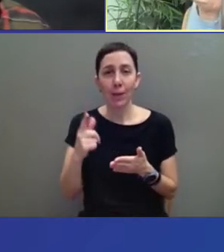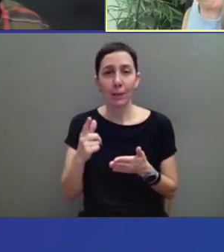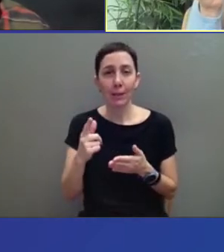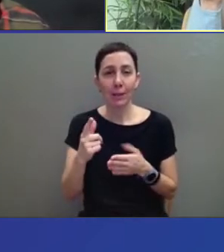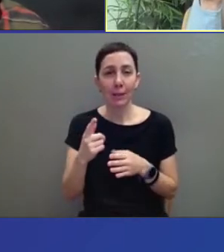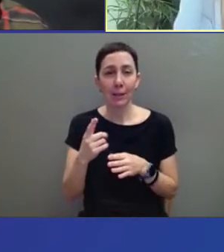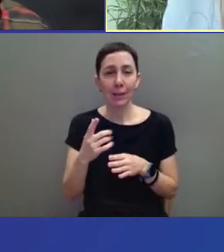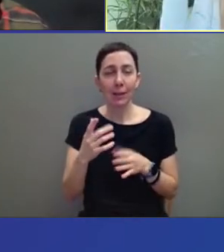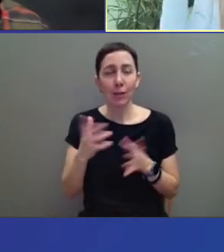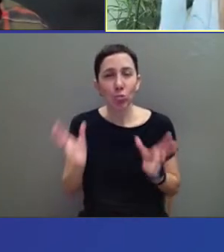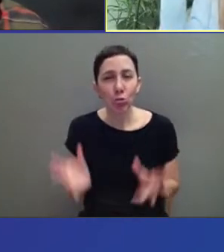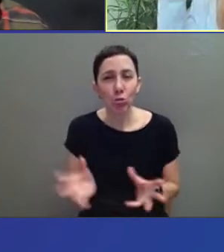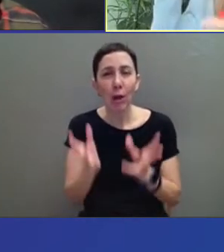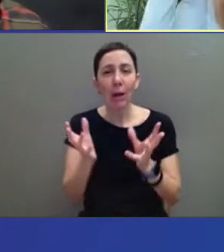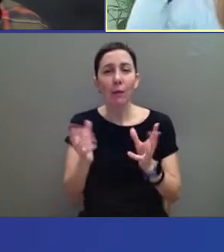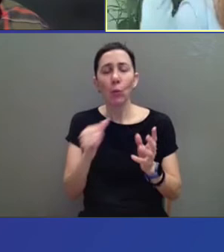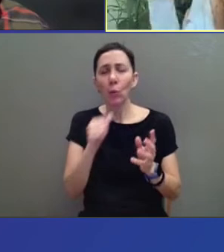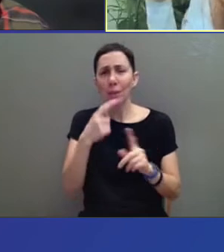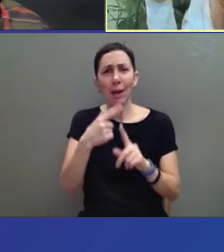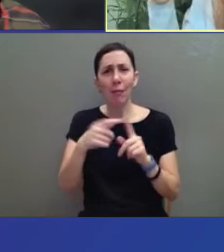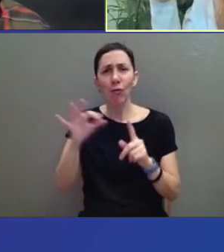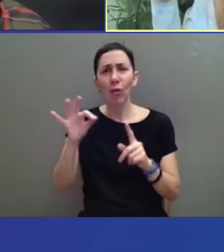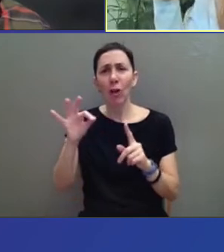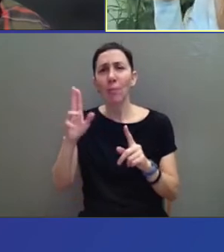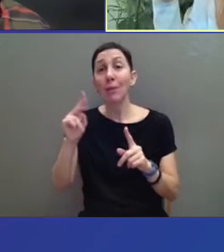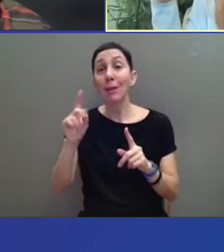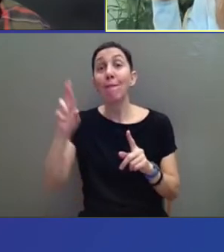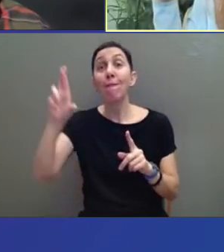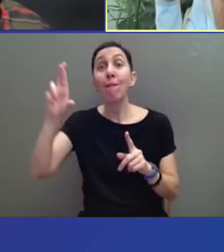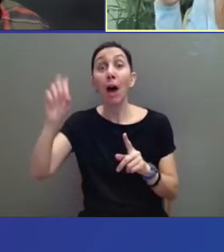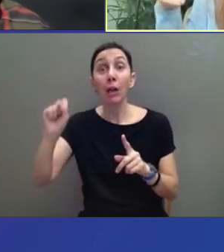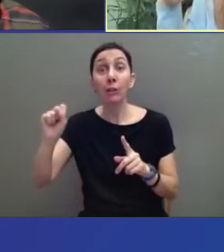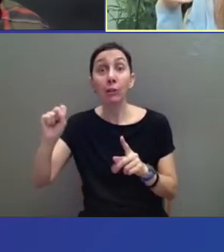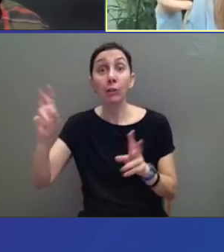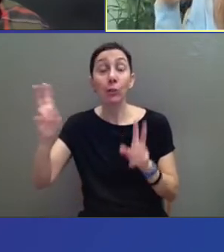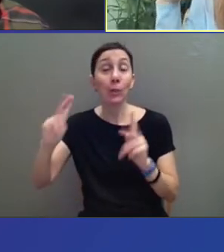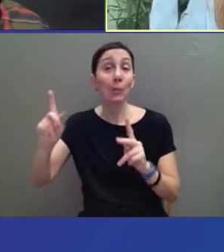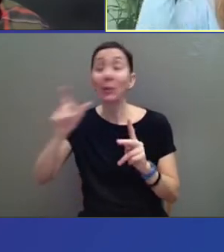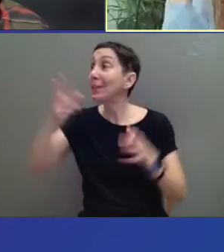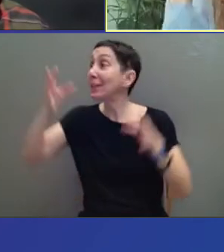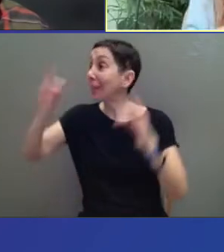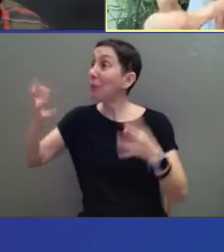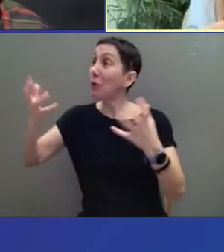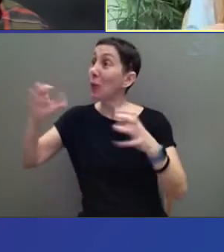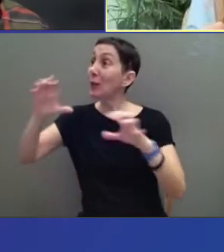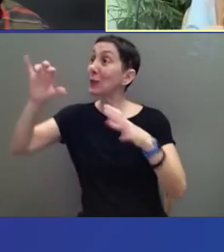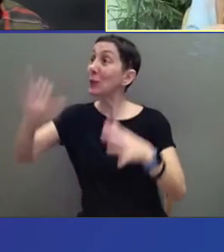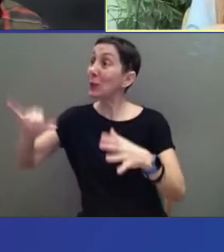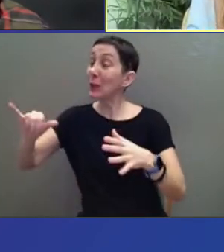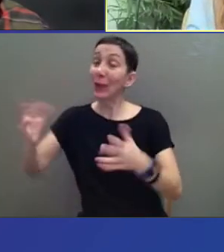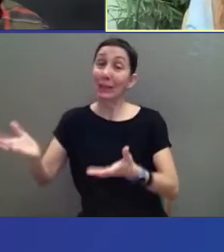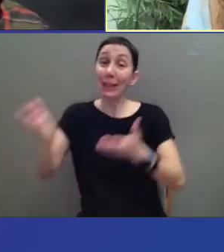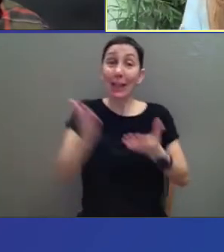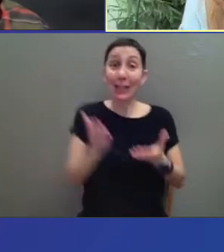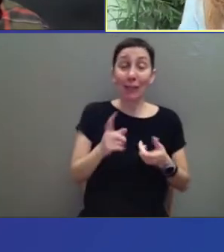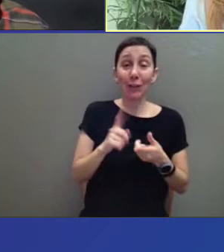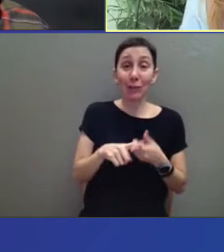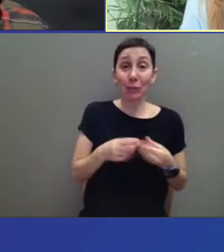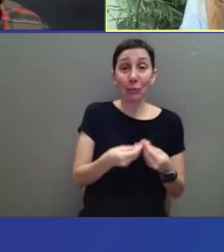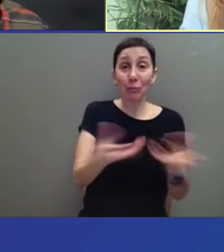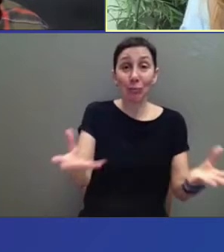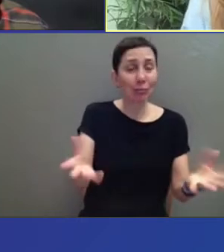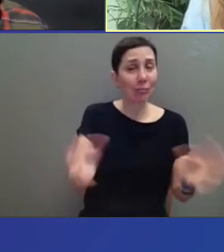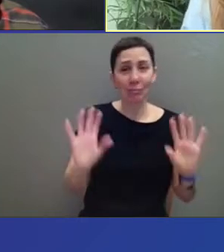actually was not from the funder. So it wasn't that a bunch of philanthropy came together and decided to do this thing and then handed it off to the intermediaries. It